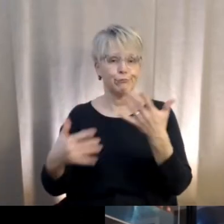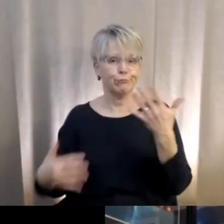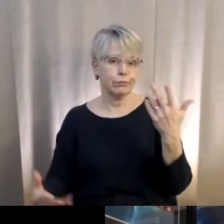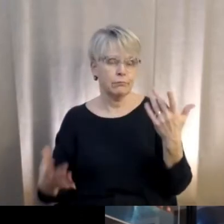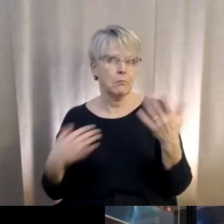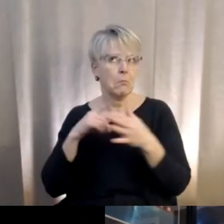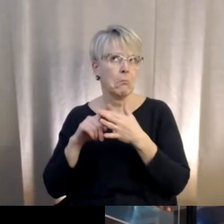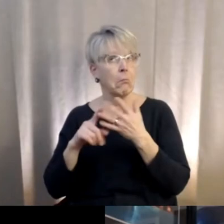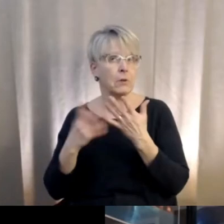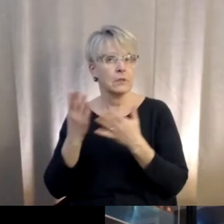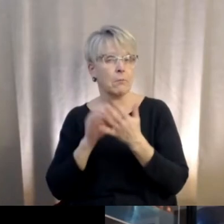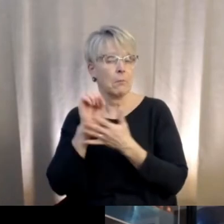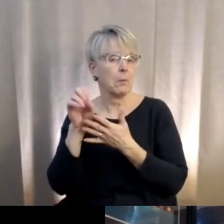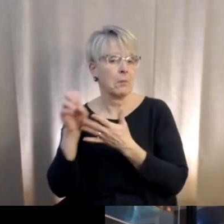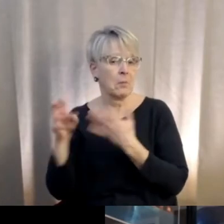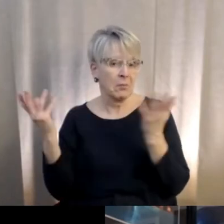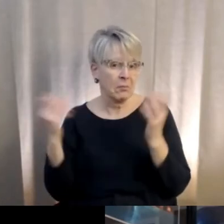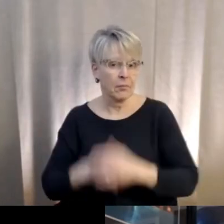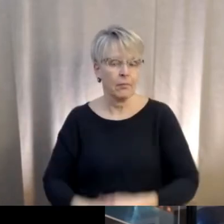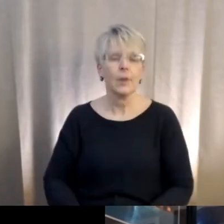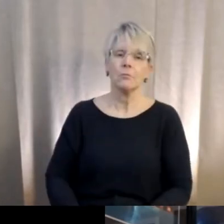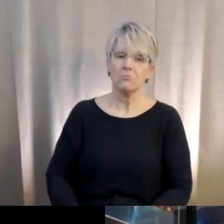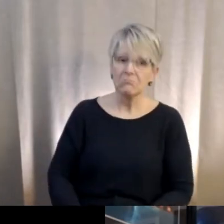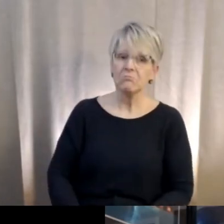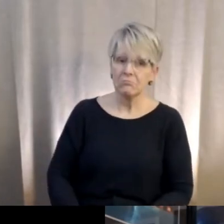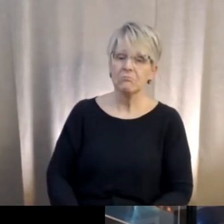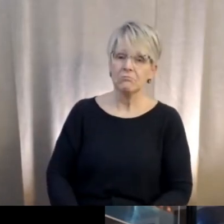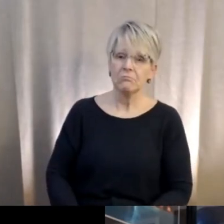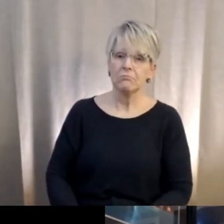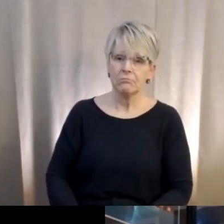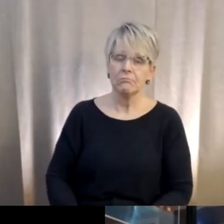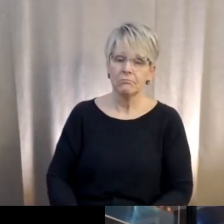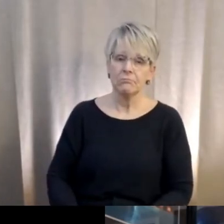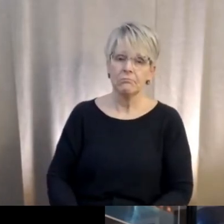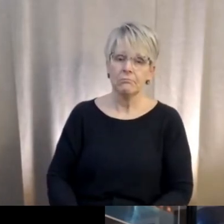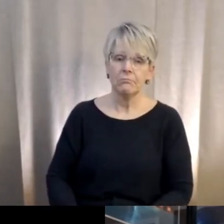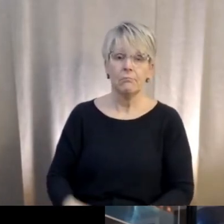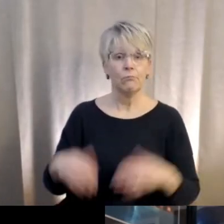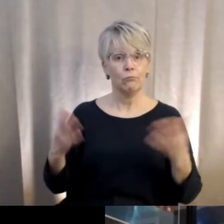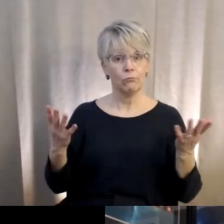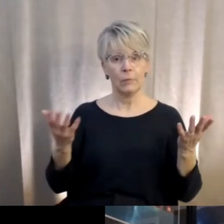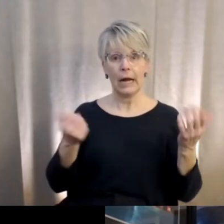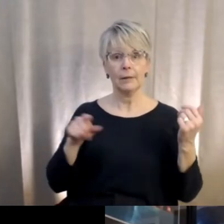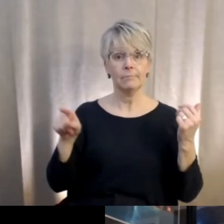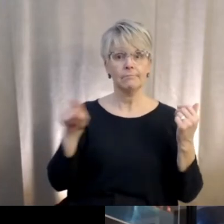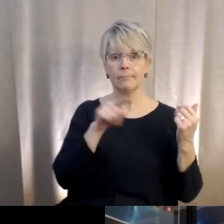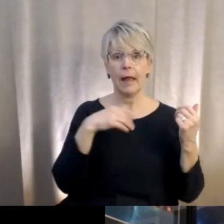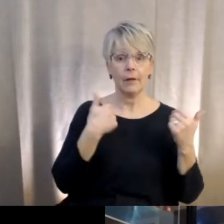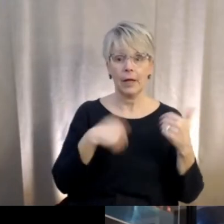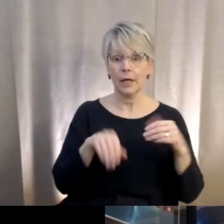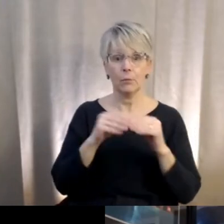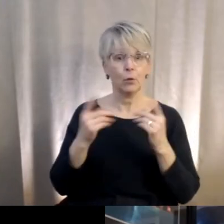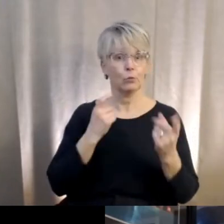mind to begin with. Thanks, Derek. Yeah, for sure. Does anybody else have any